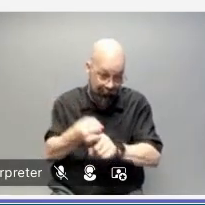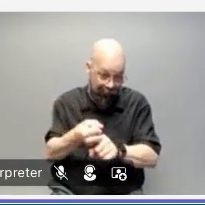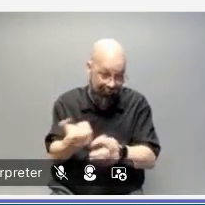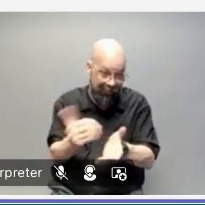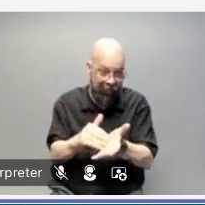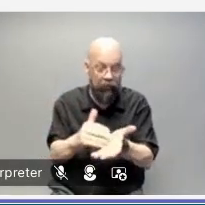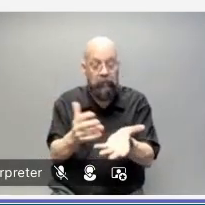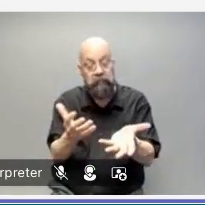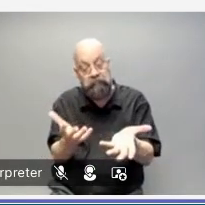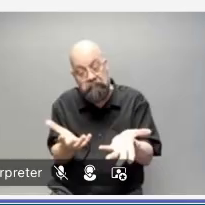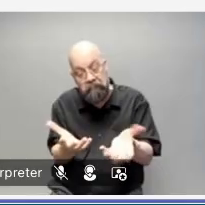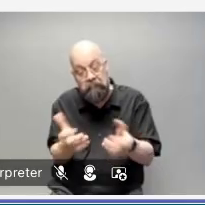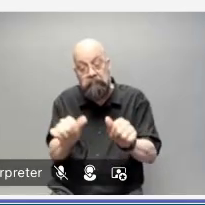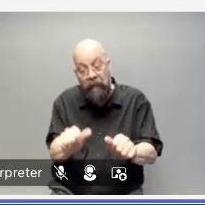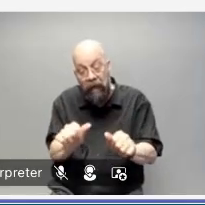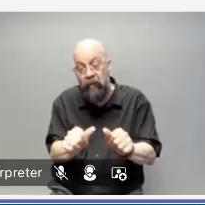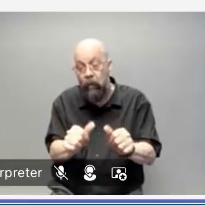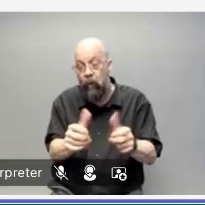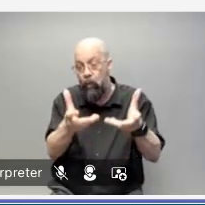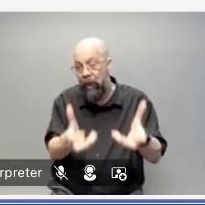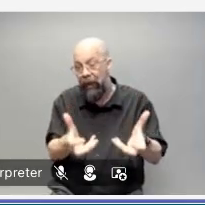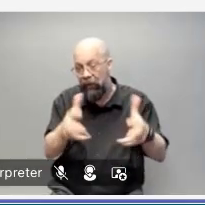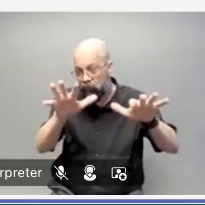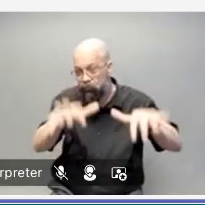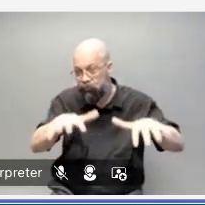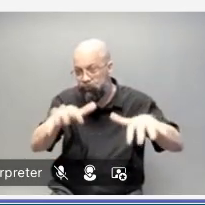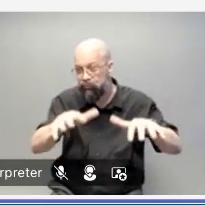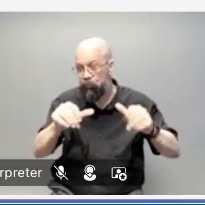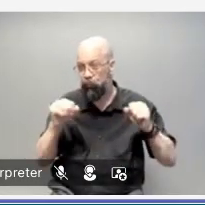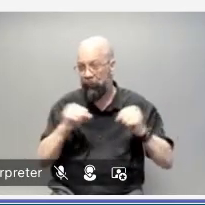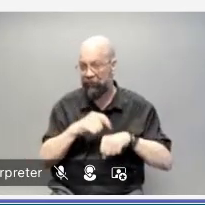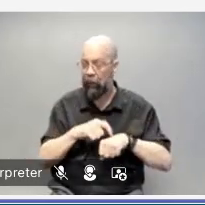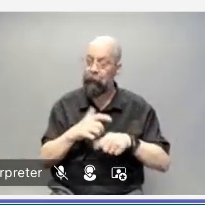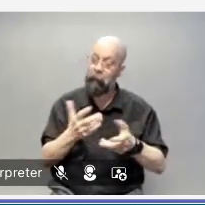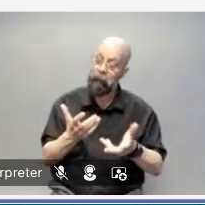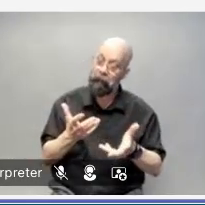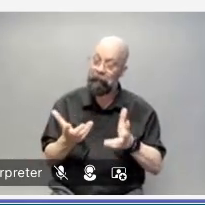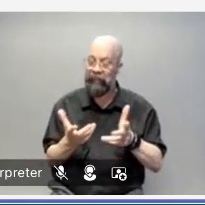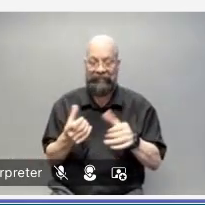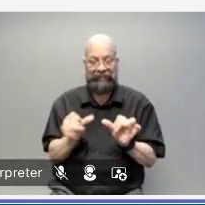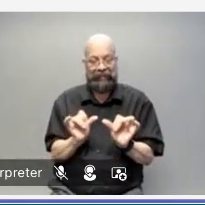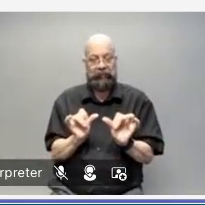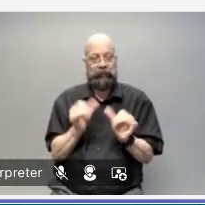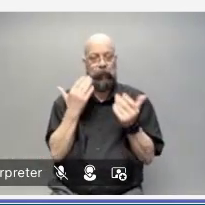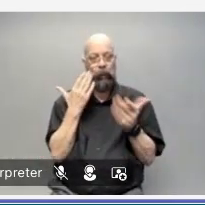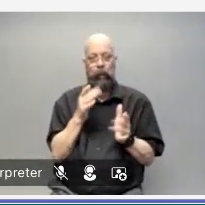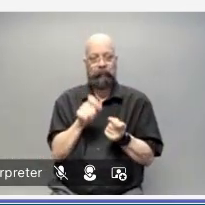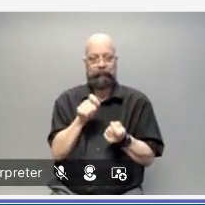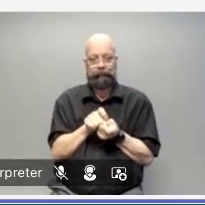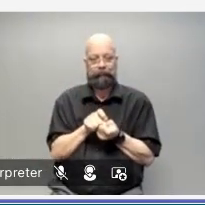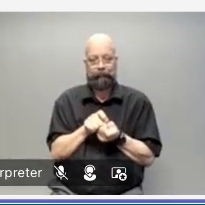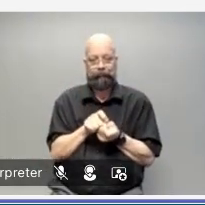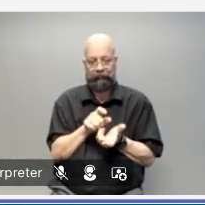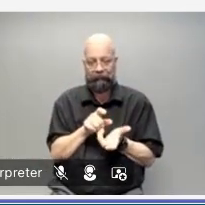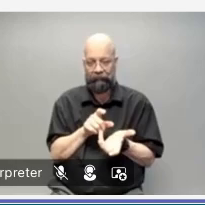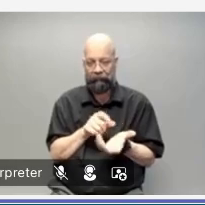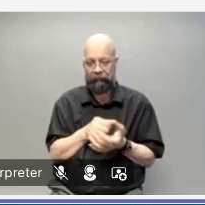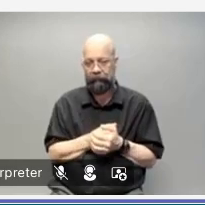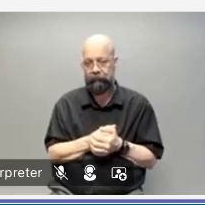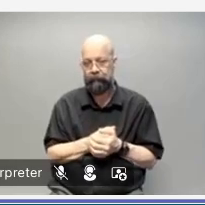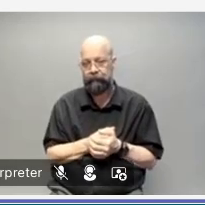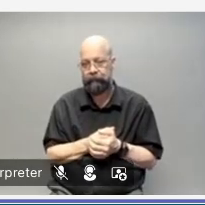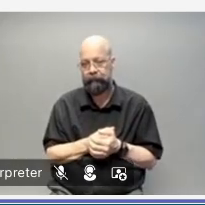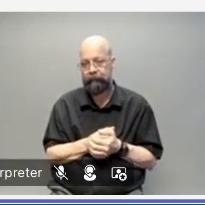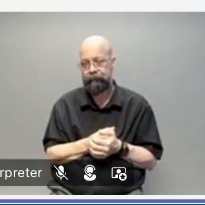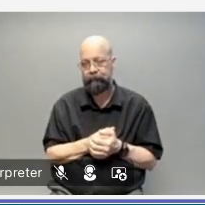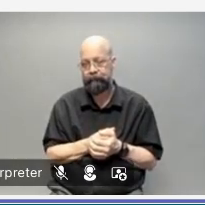winter, but there's a lot of uncertainty around that as well. So as we continue to dry out with